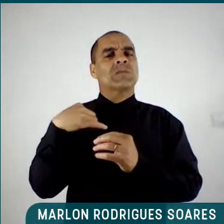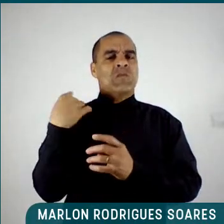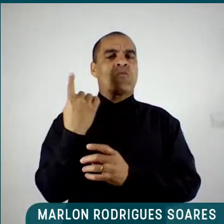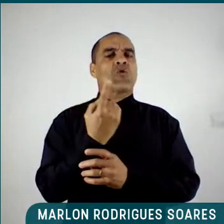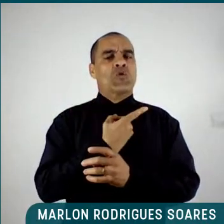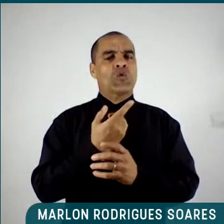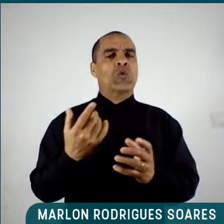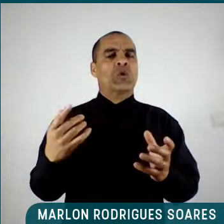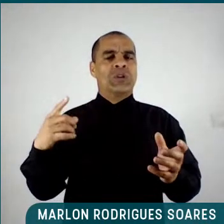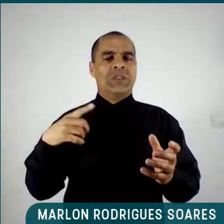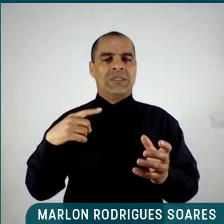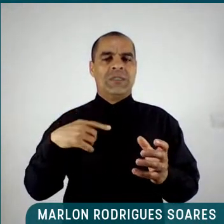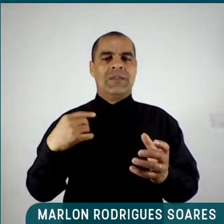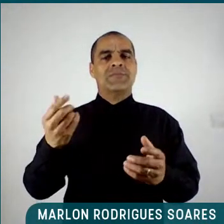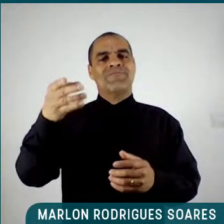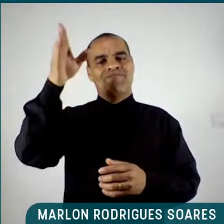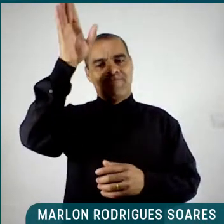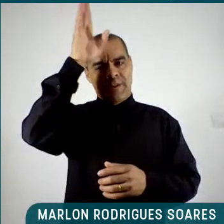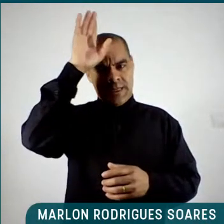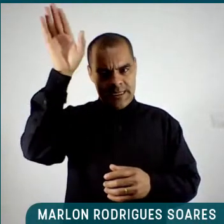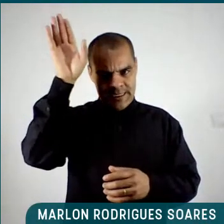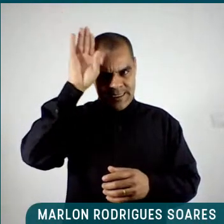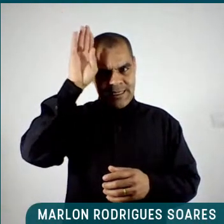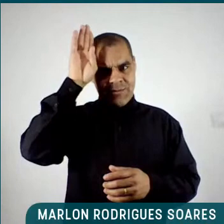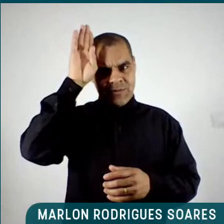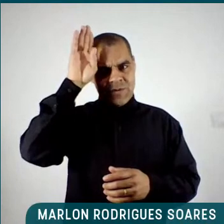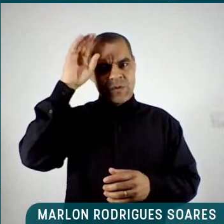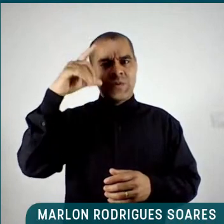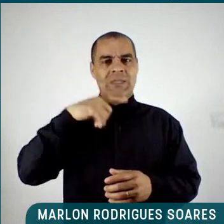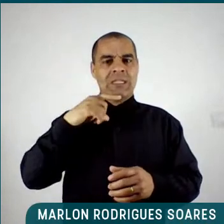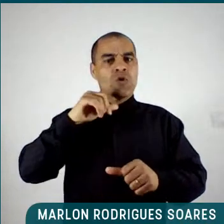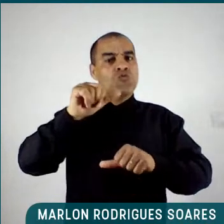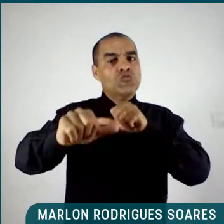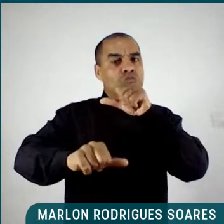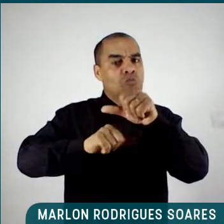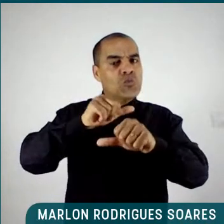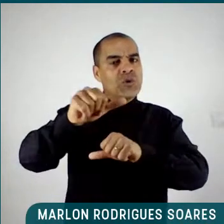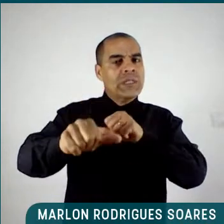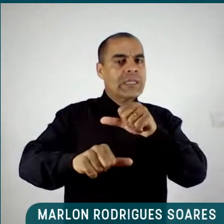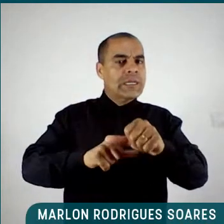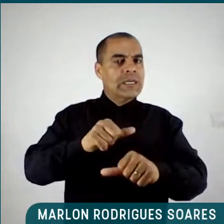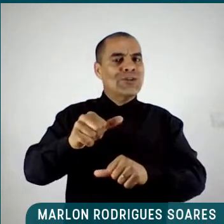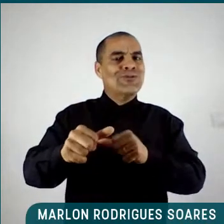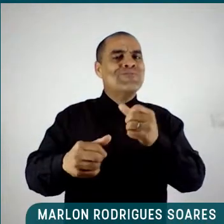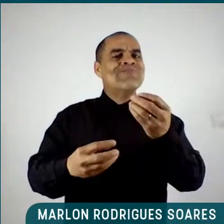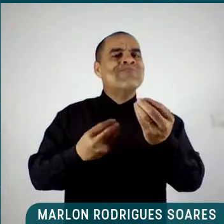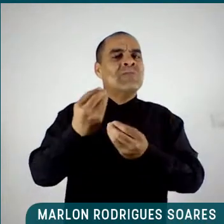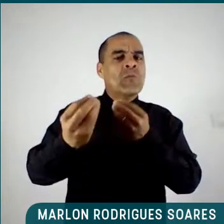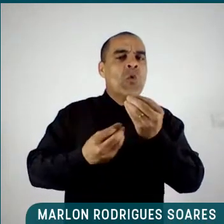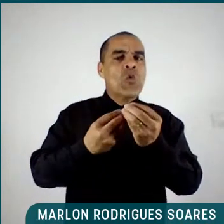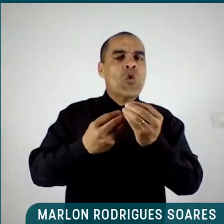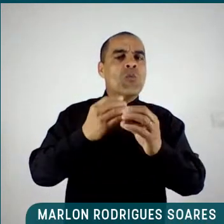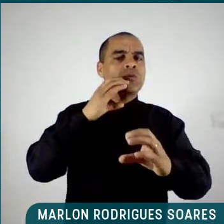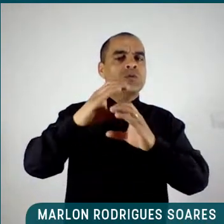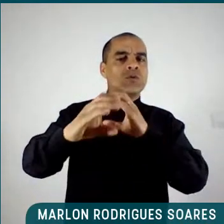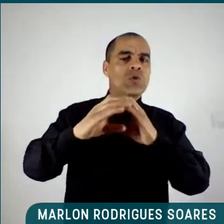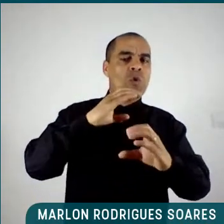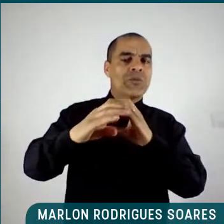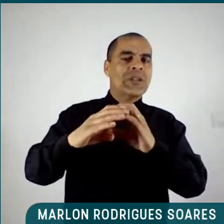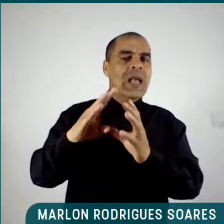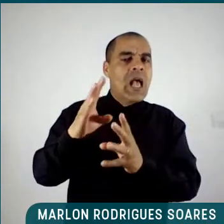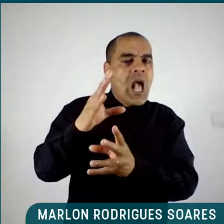actually. Acadêmicas We have mudando a forma some academics that